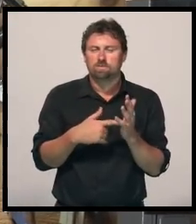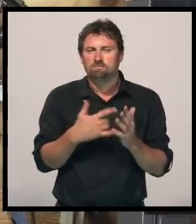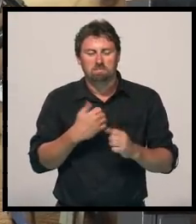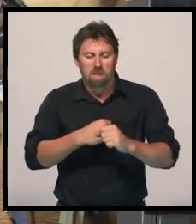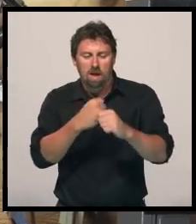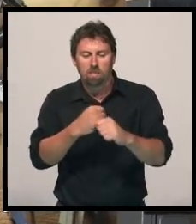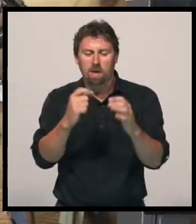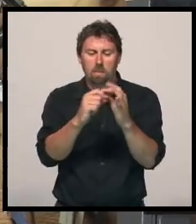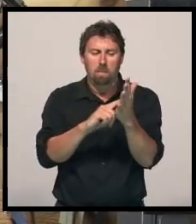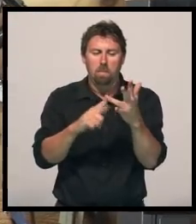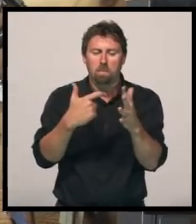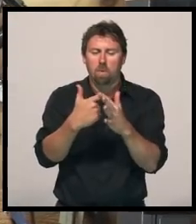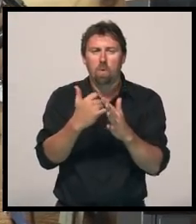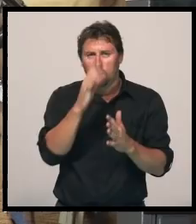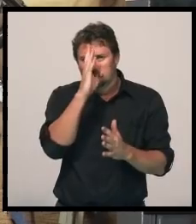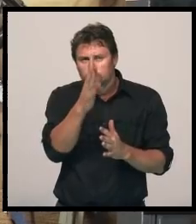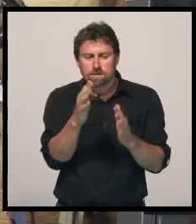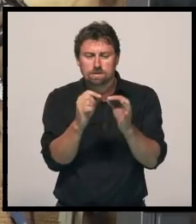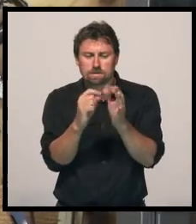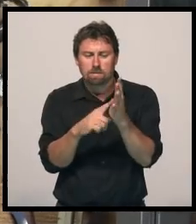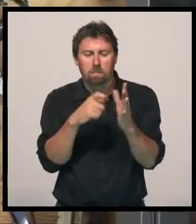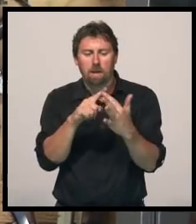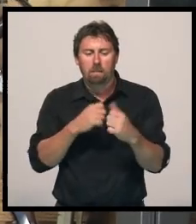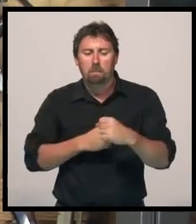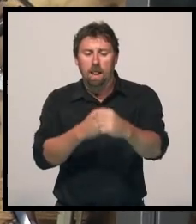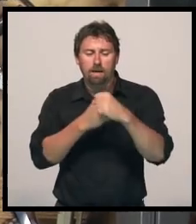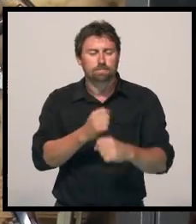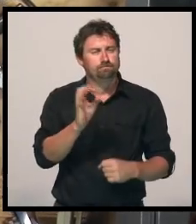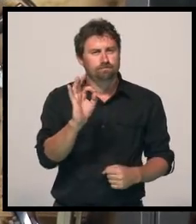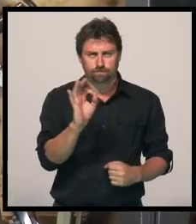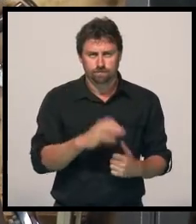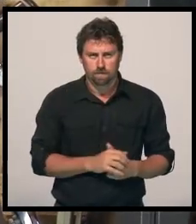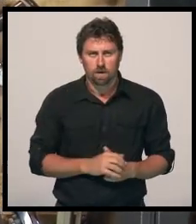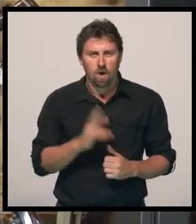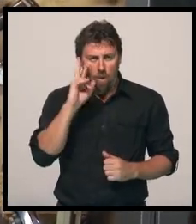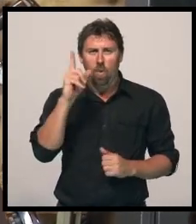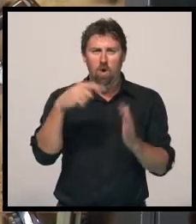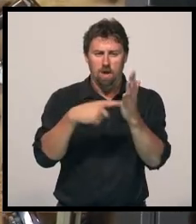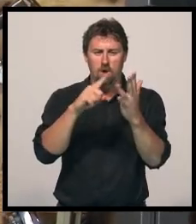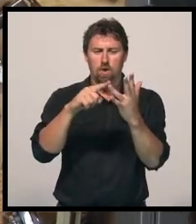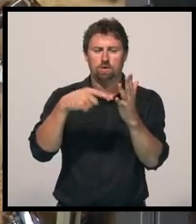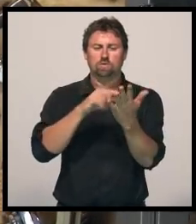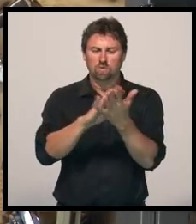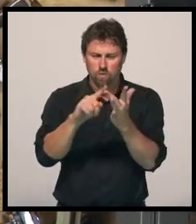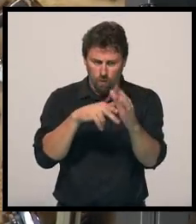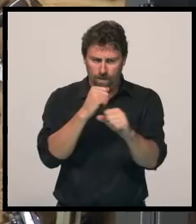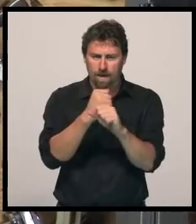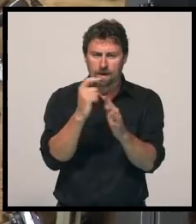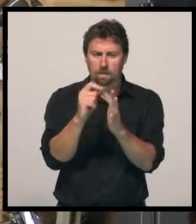a normal block plane or a straight blade plane. What I'm going to use in this case is what they call a toothing plane.